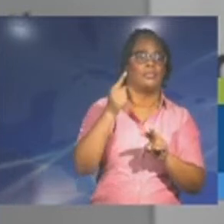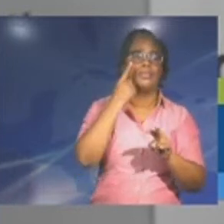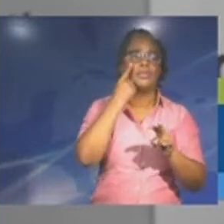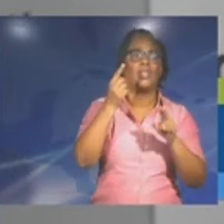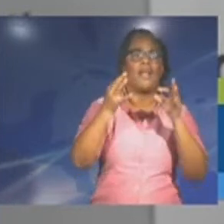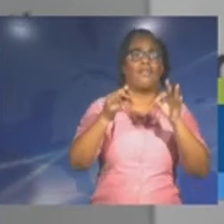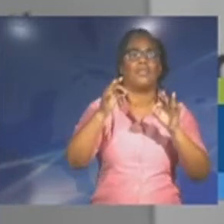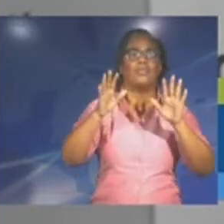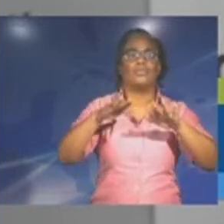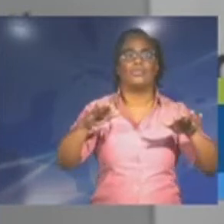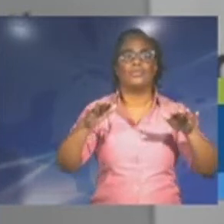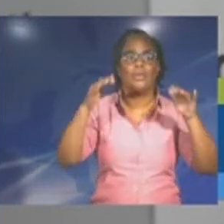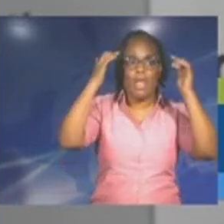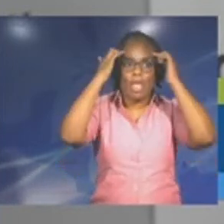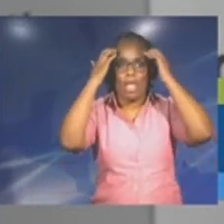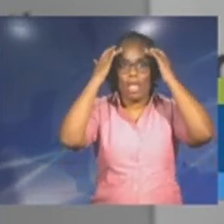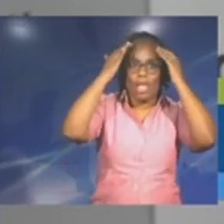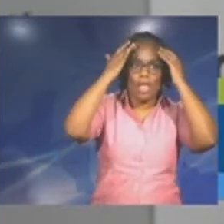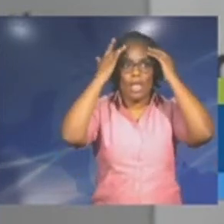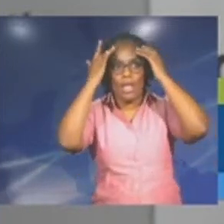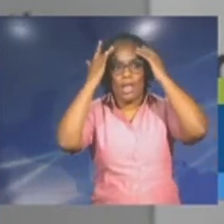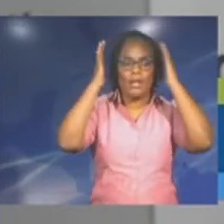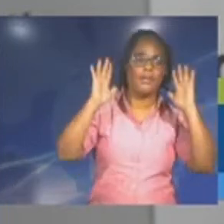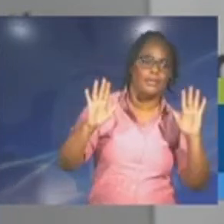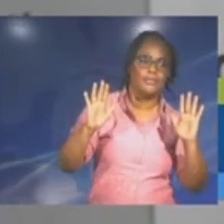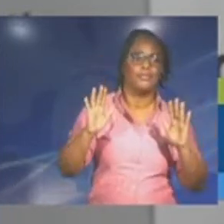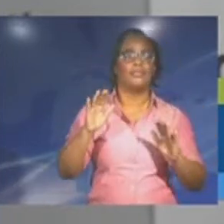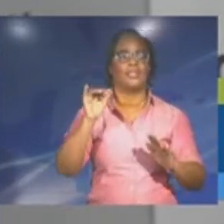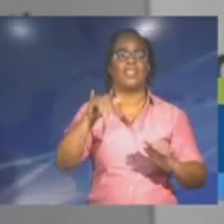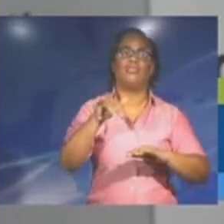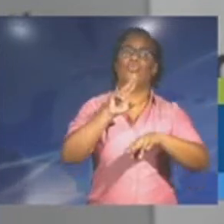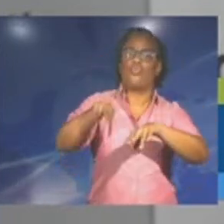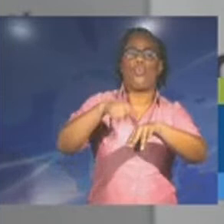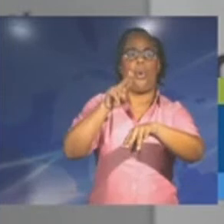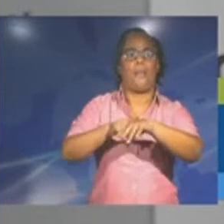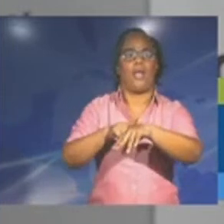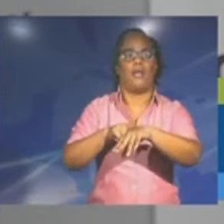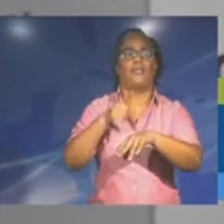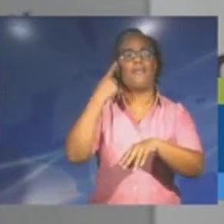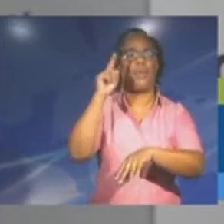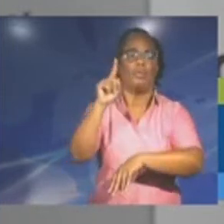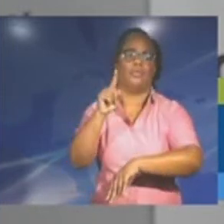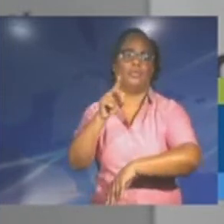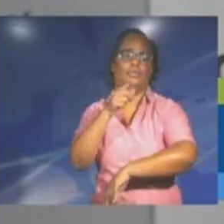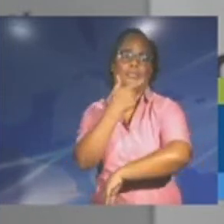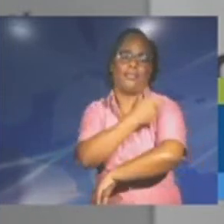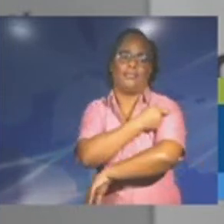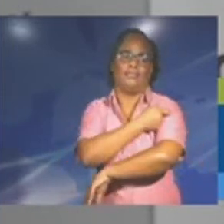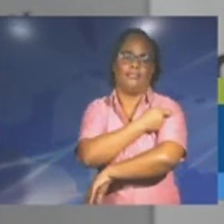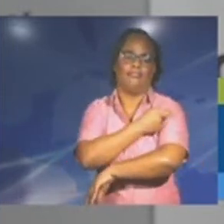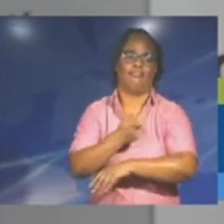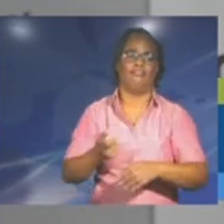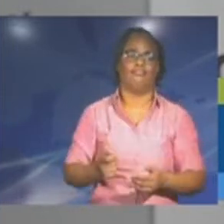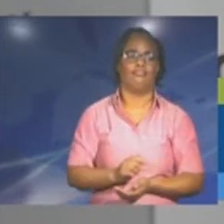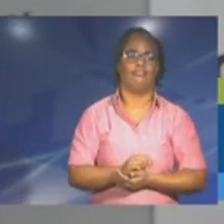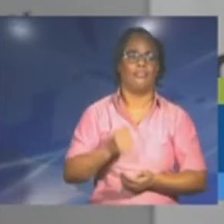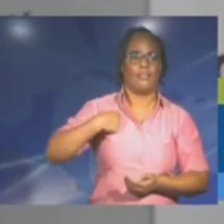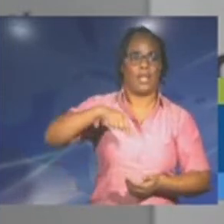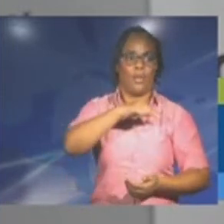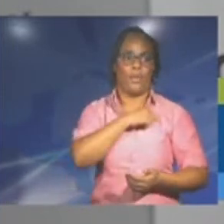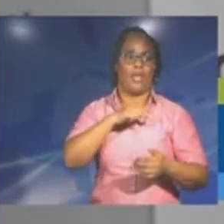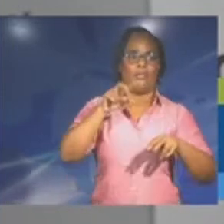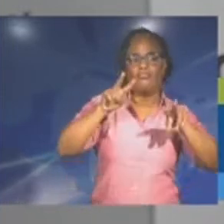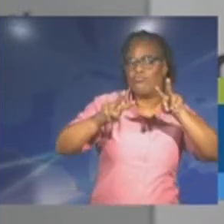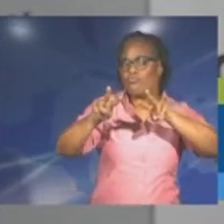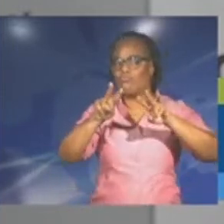some fainting, which is normal for vaccination. So we need to observe them for that particular period of time before we discharge them from